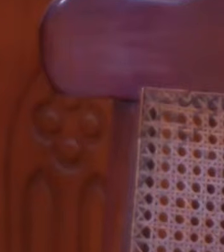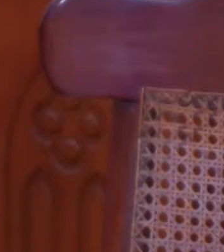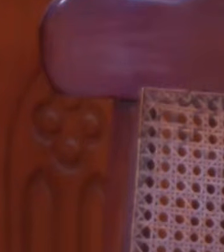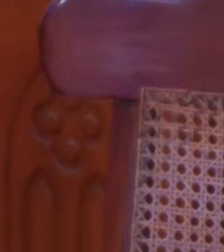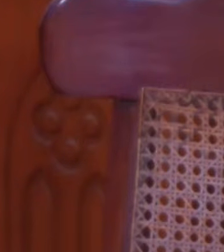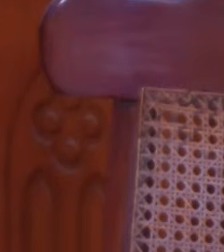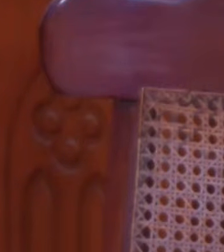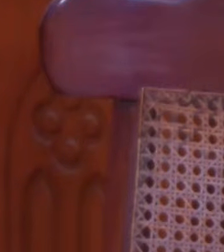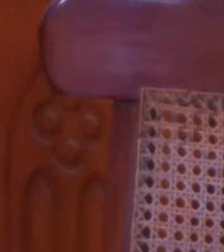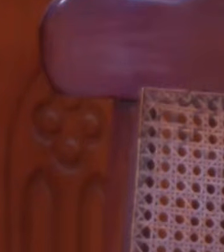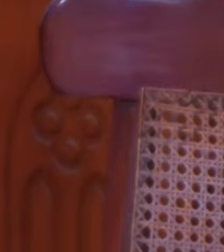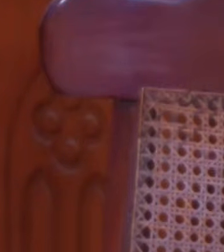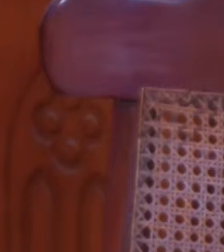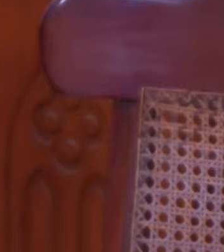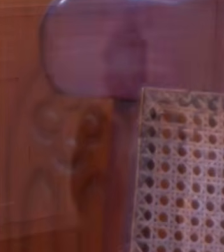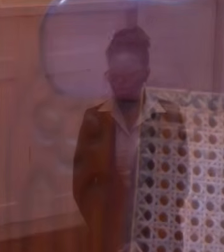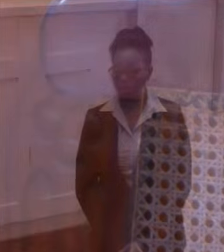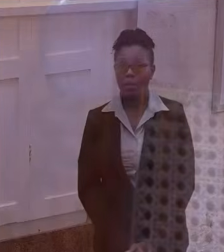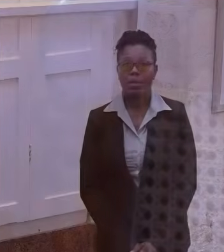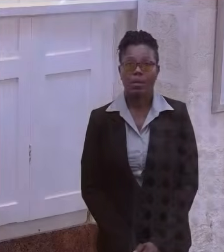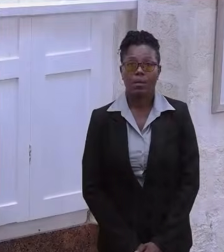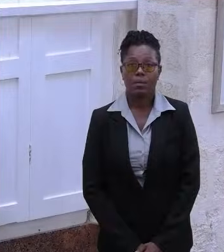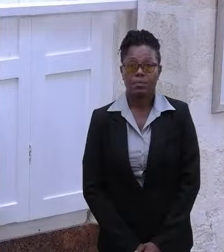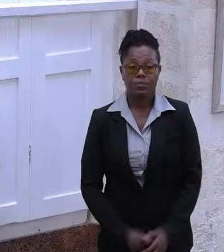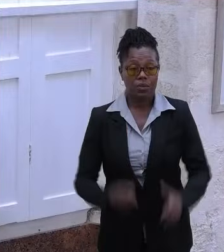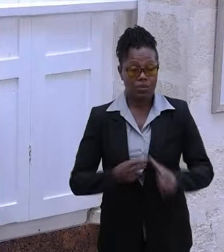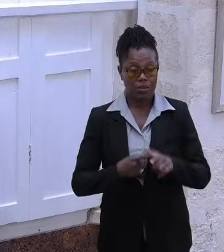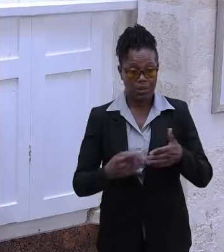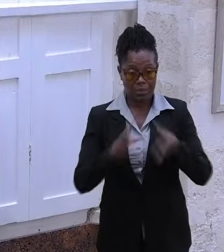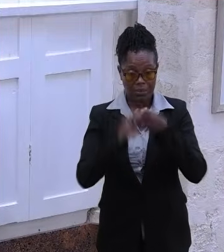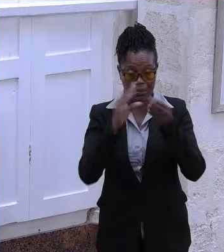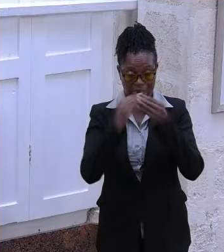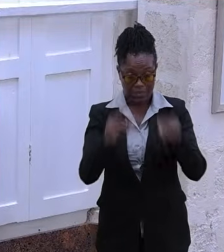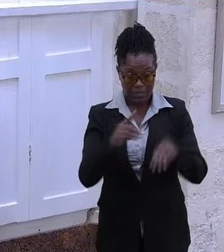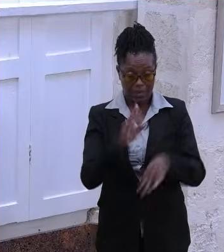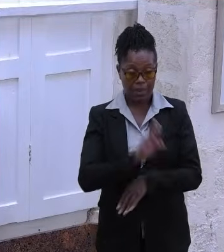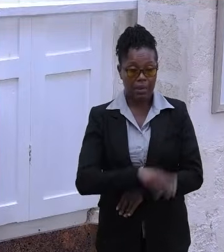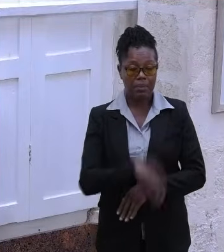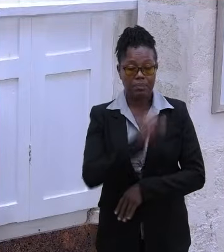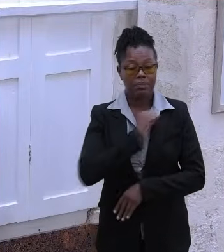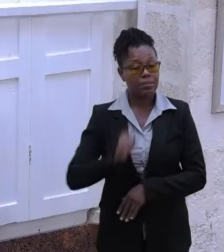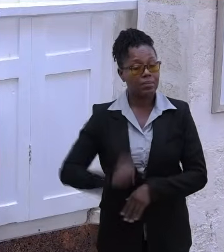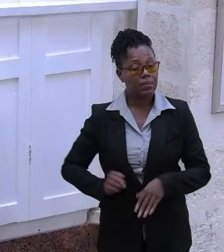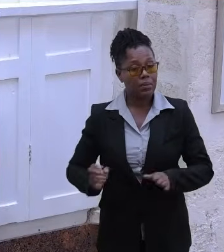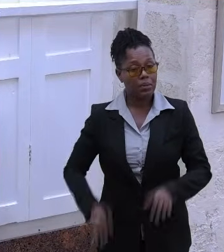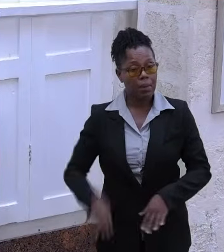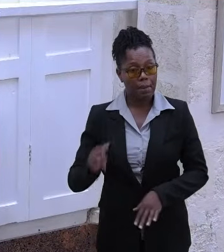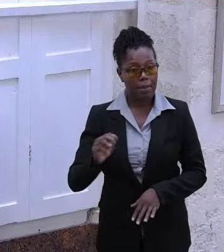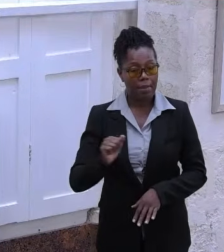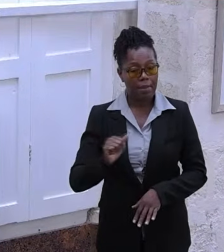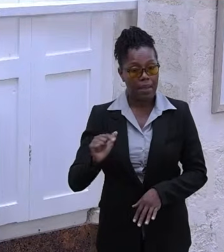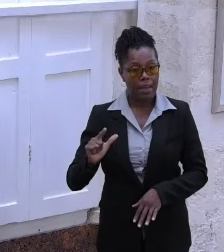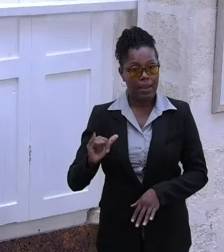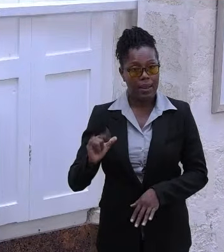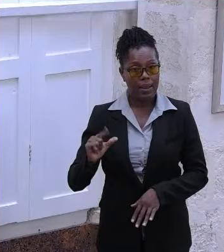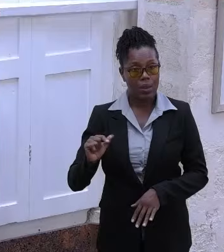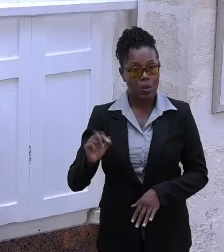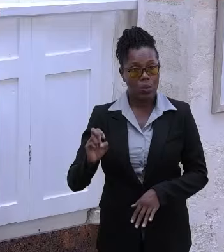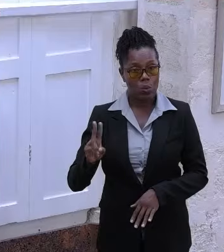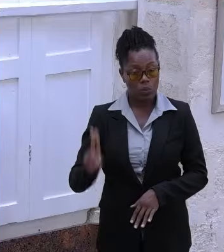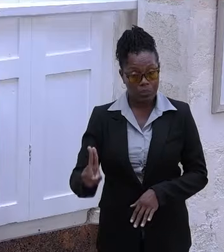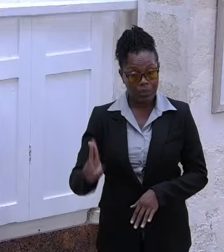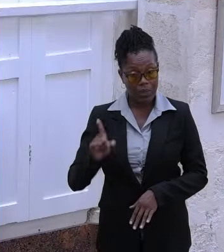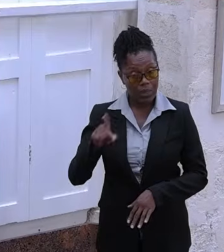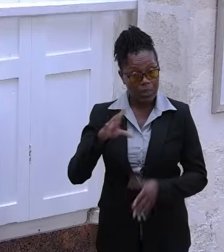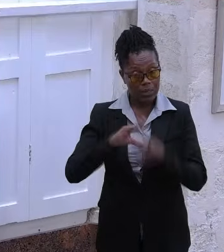let me make that very clear. But I think we have to be very transparent and